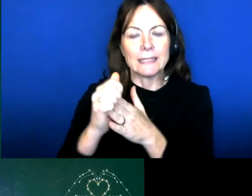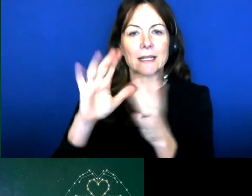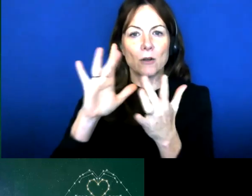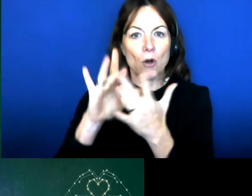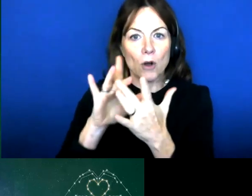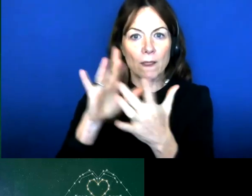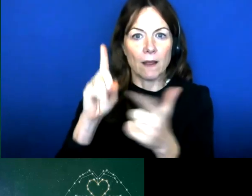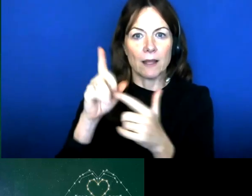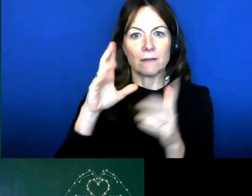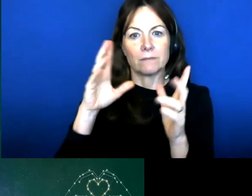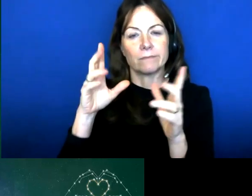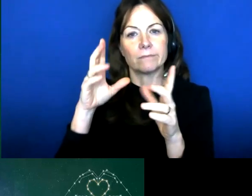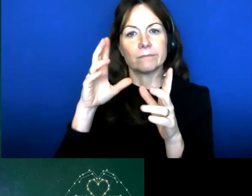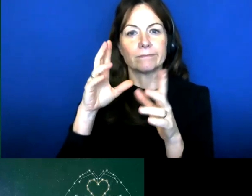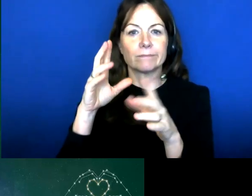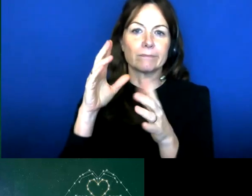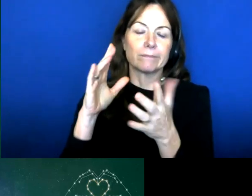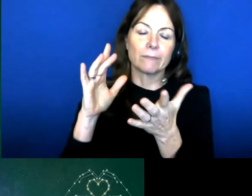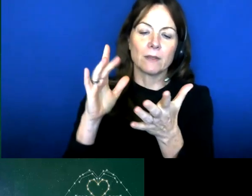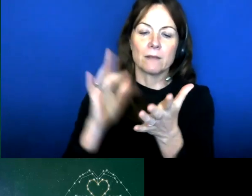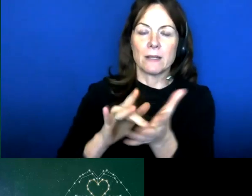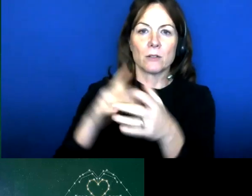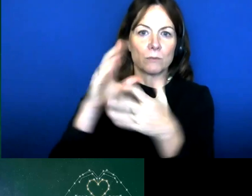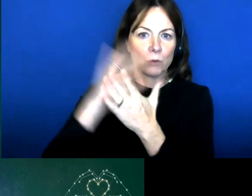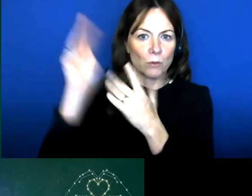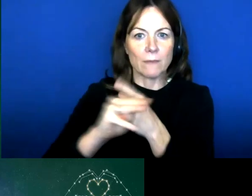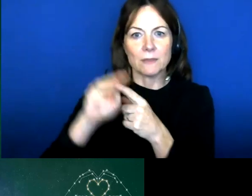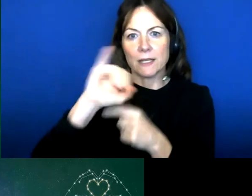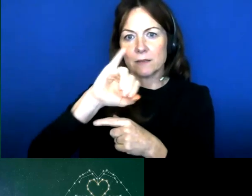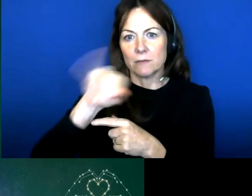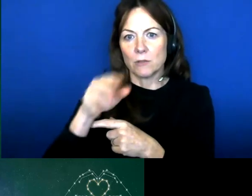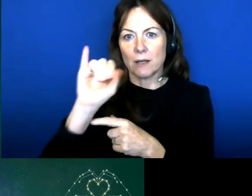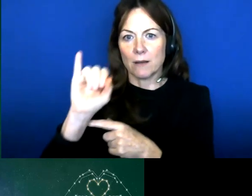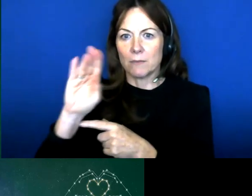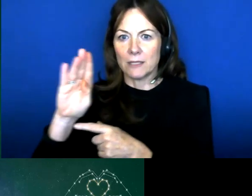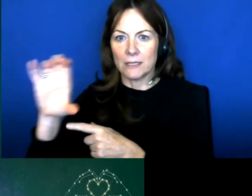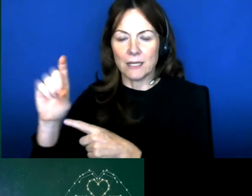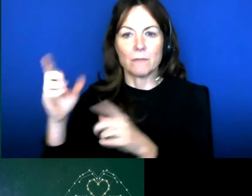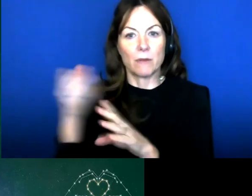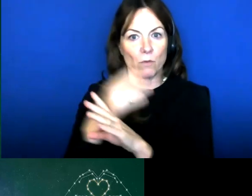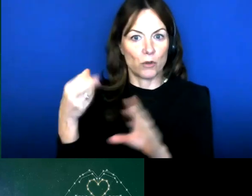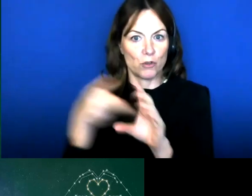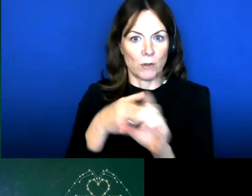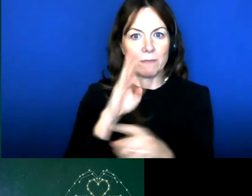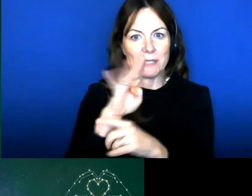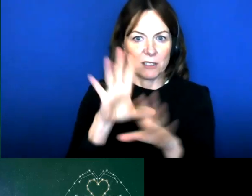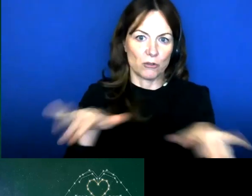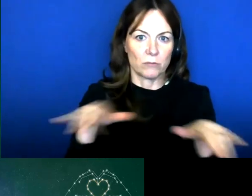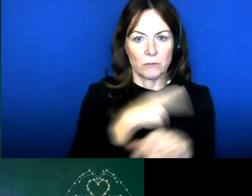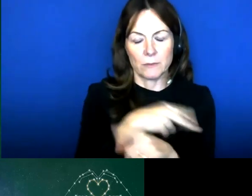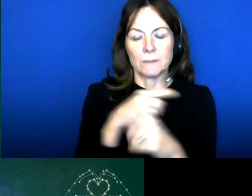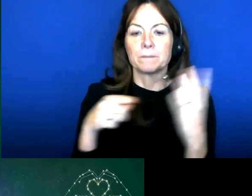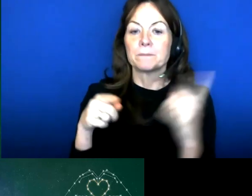Institute of BC before joining UBC and PHSA. In his operational role, John oversees strategy,